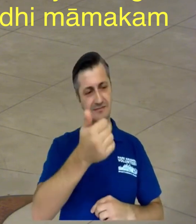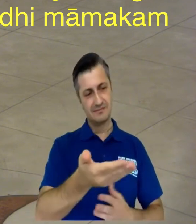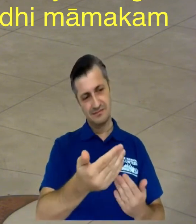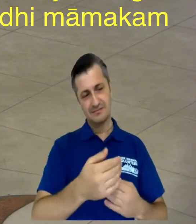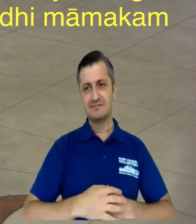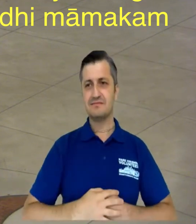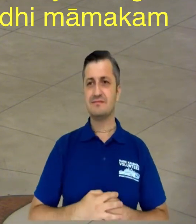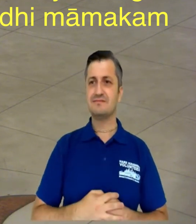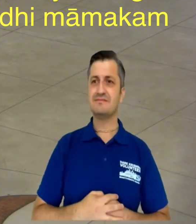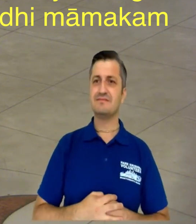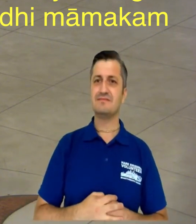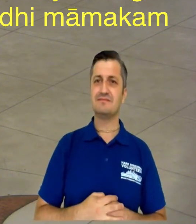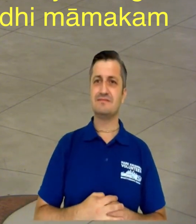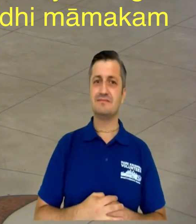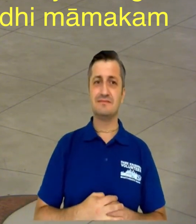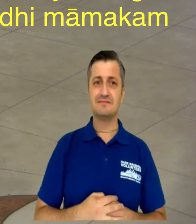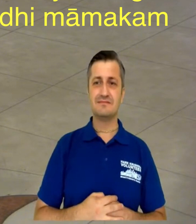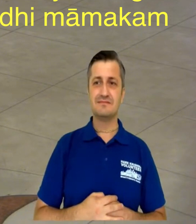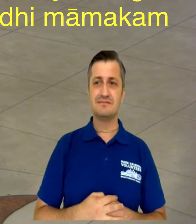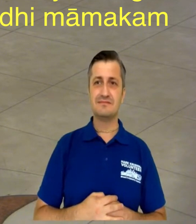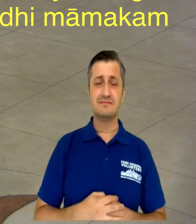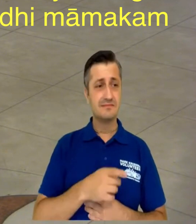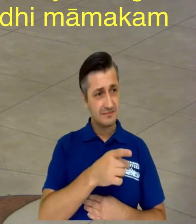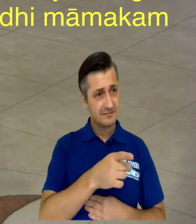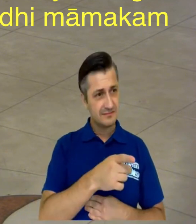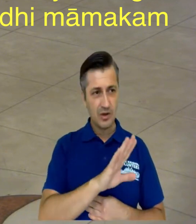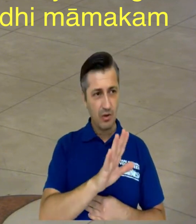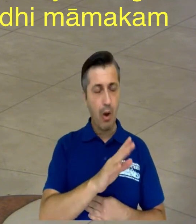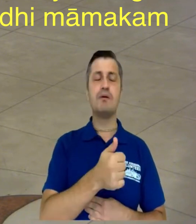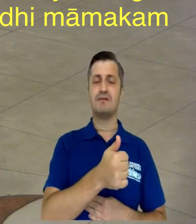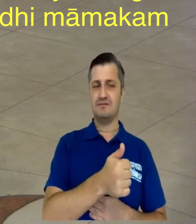Okay, no worries. Okay, yes, Mataji?